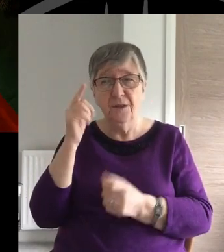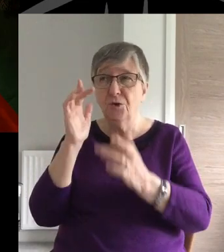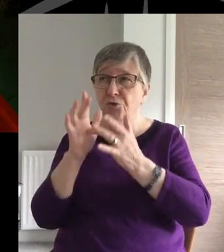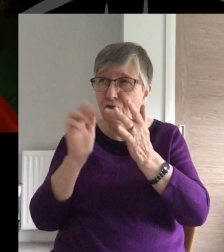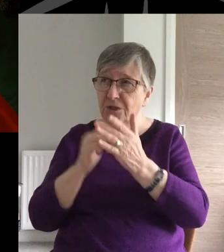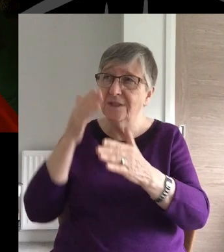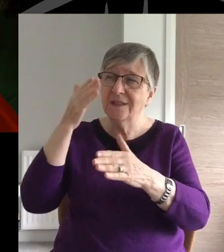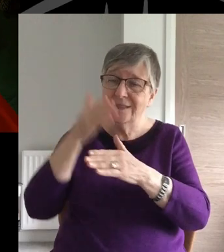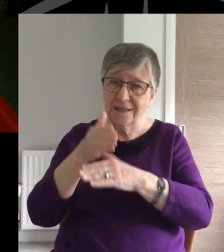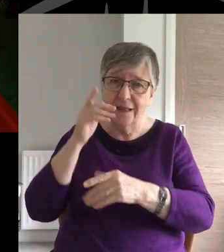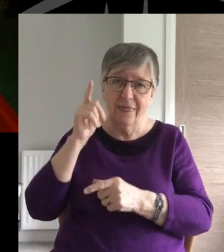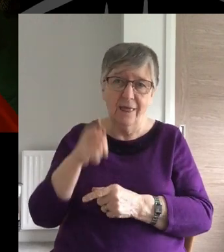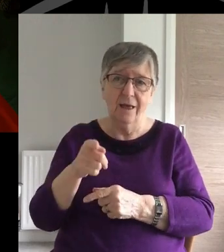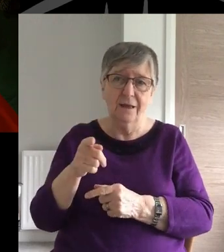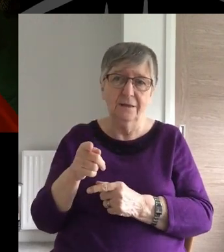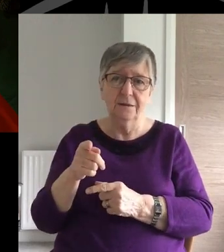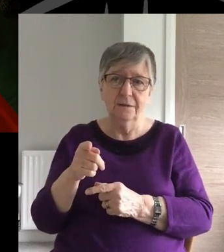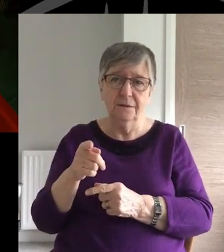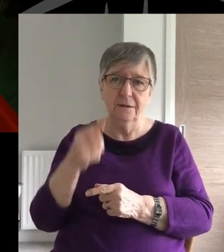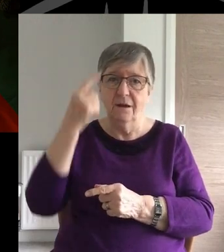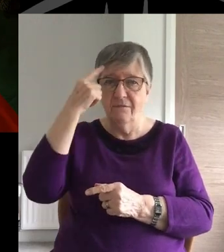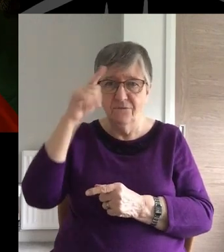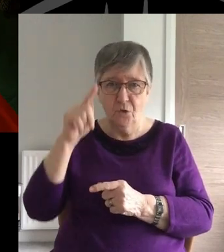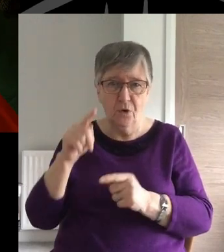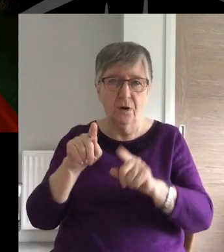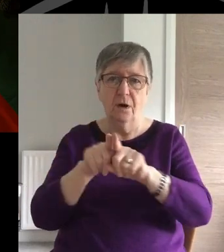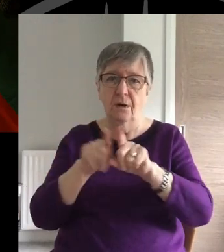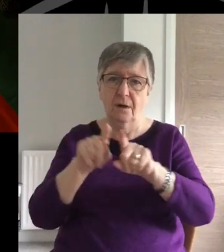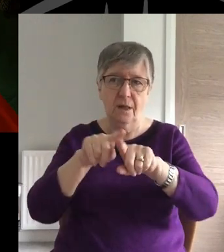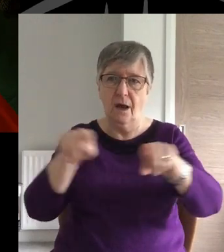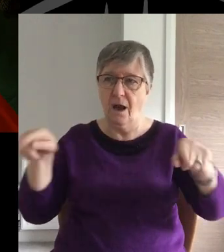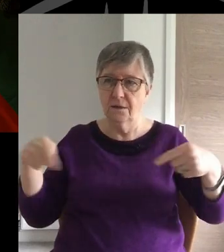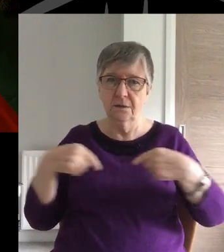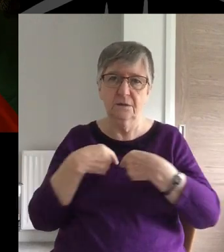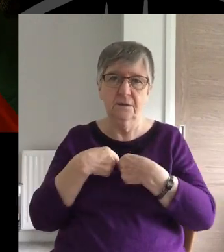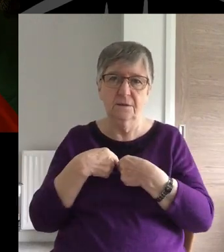He did this for the likes of us.